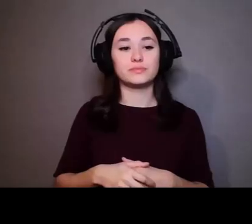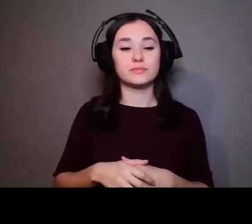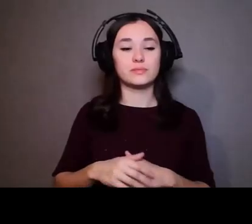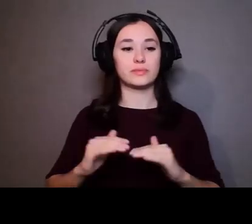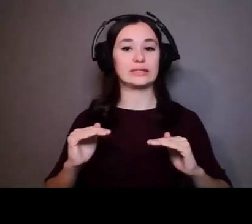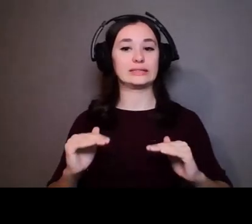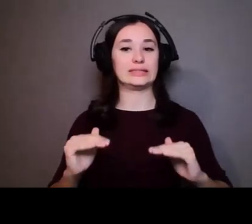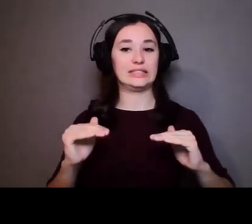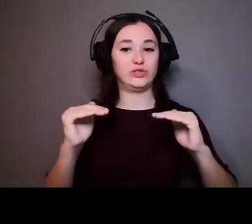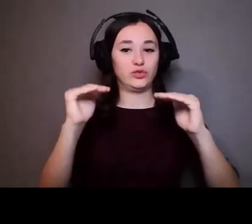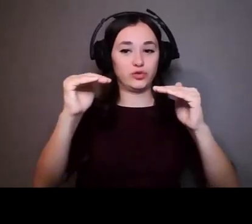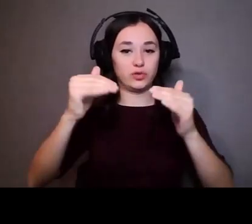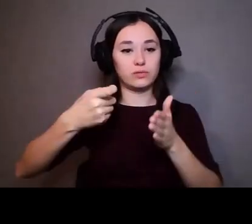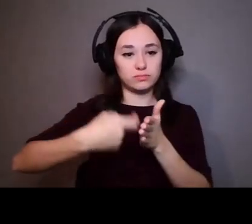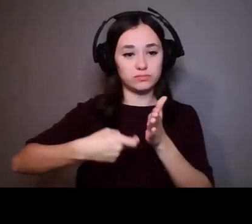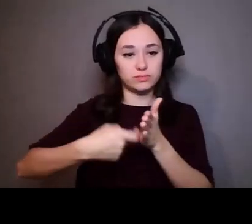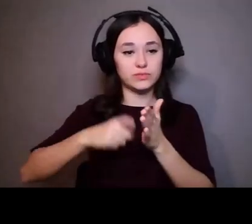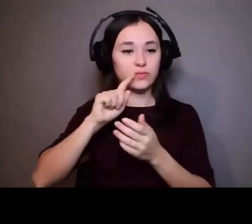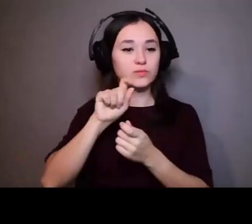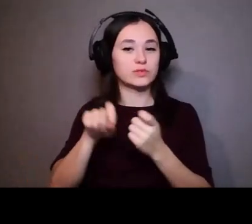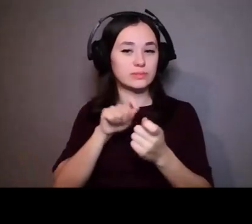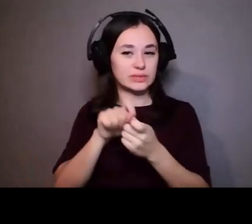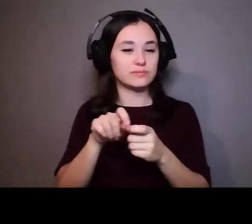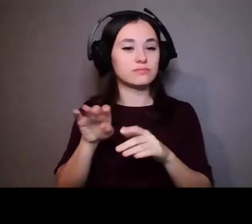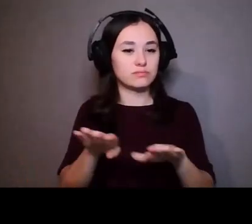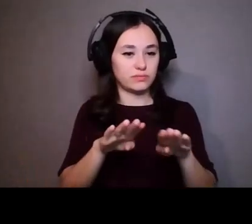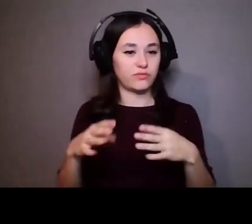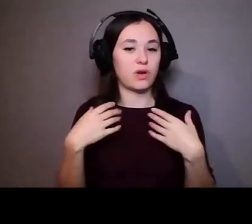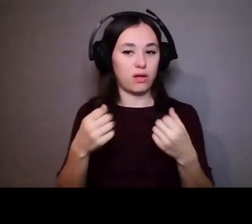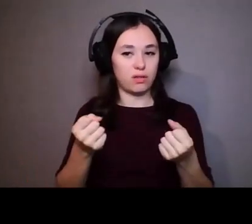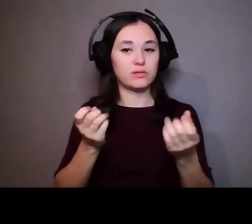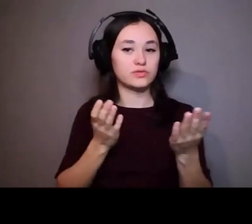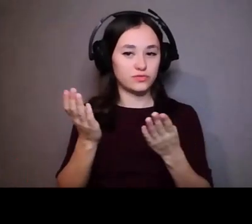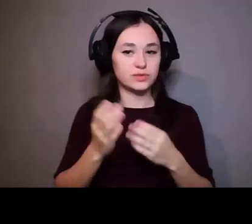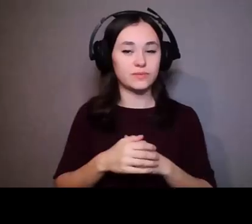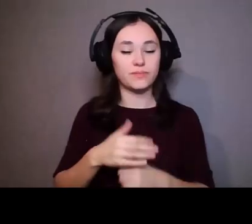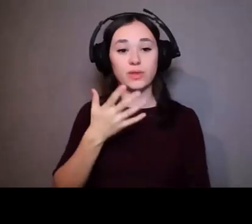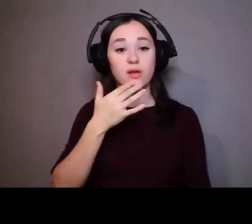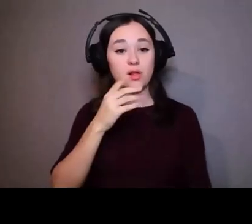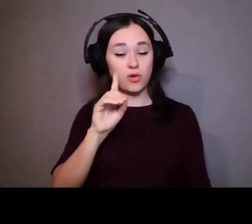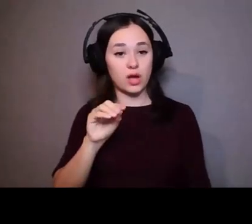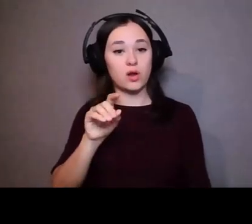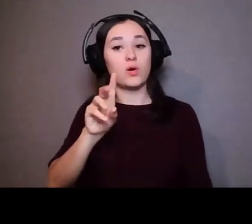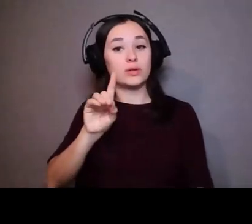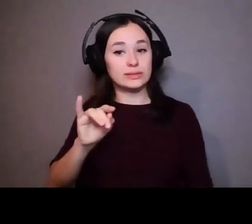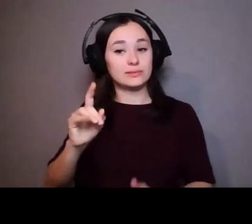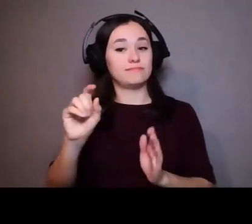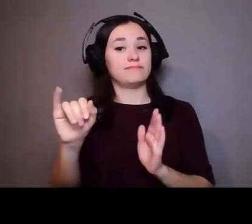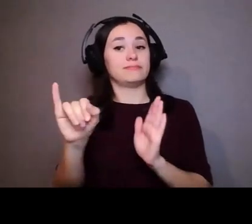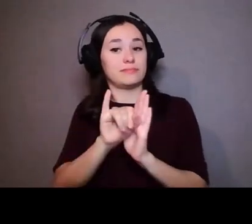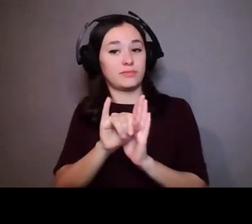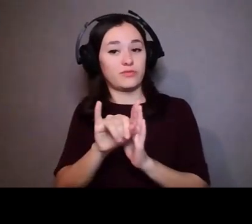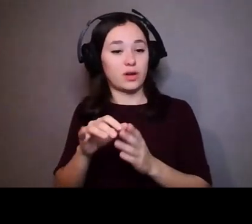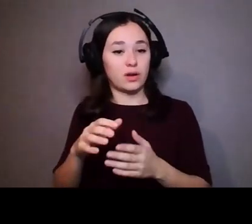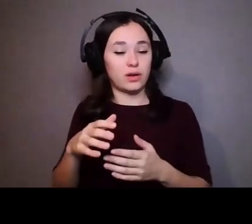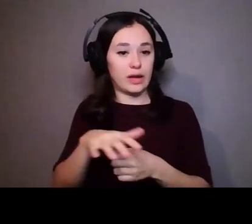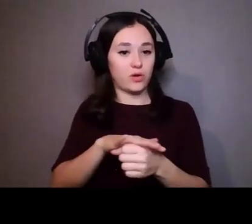for select behavioral health services. Colorado identified areas where flat pricing